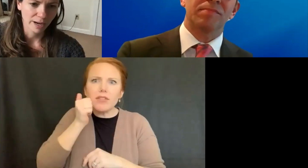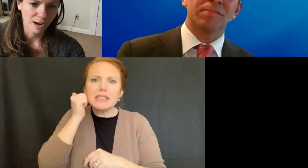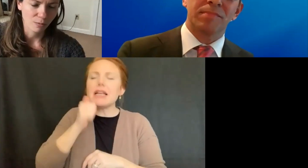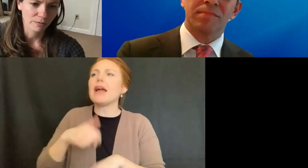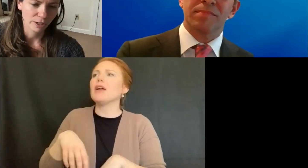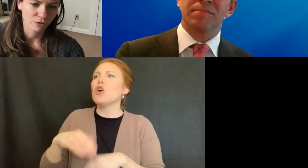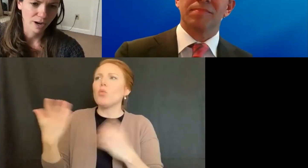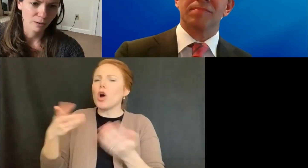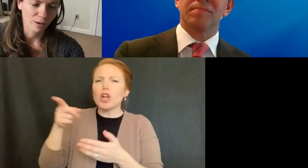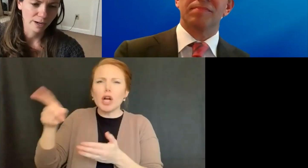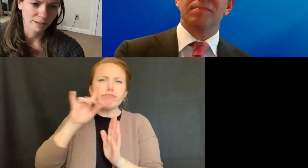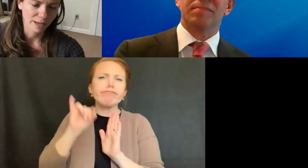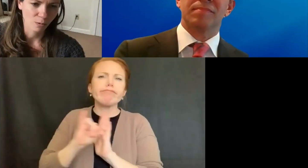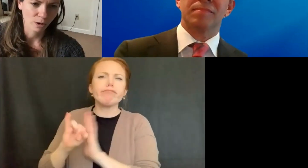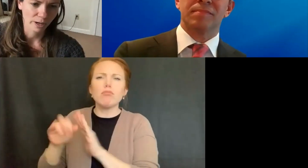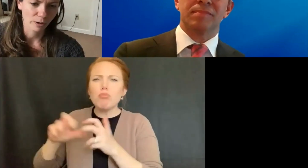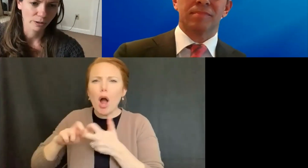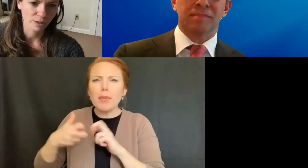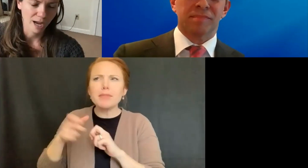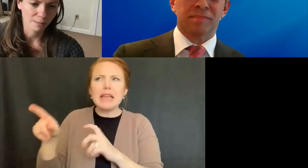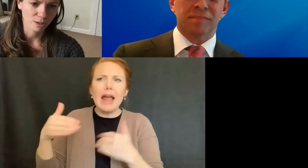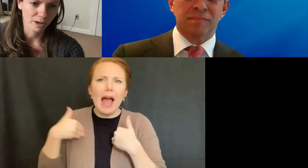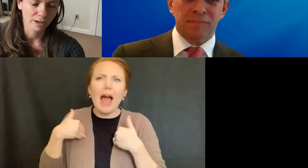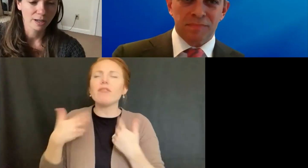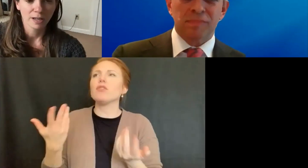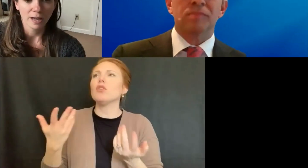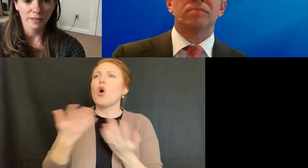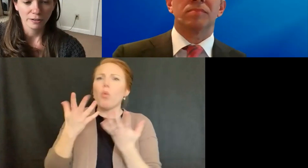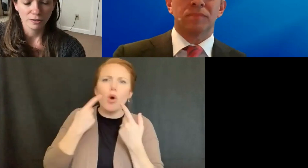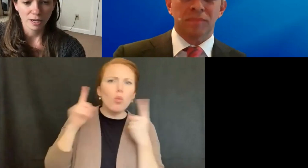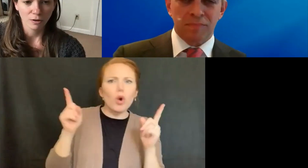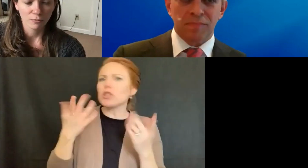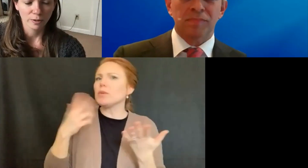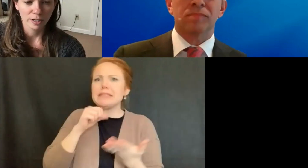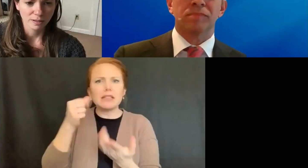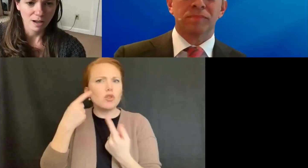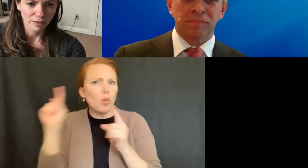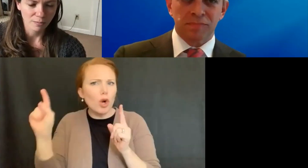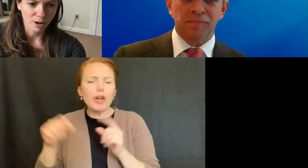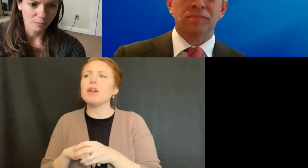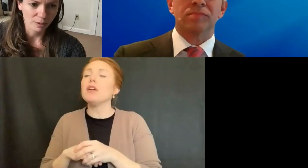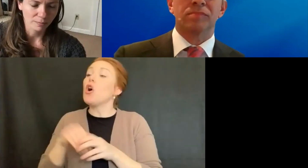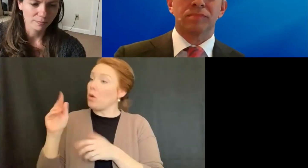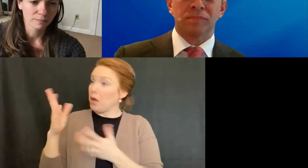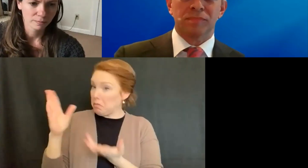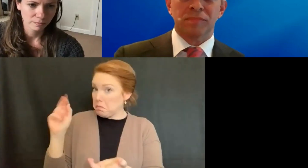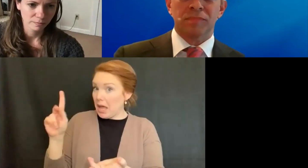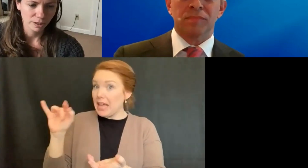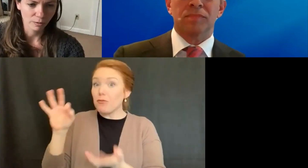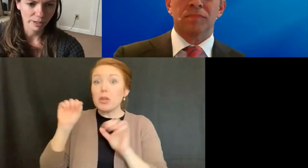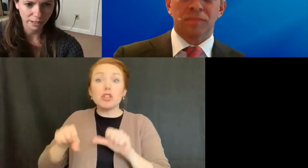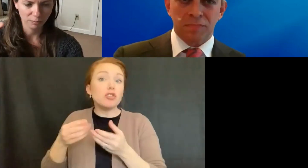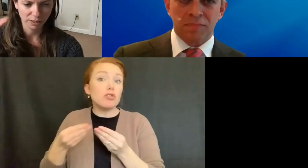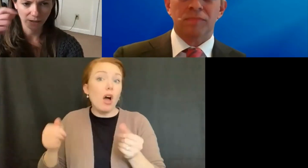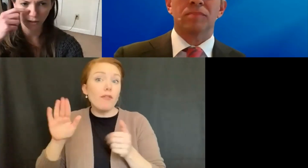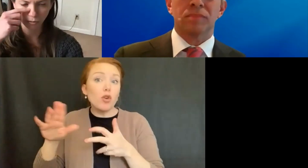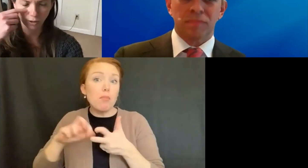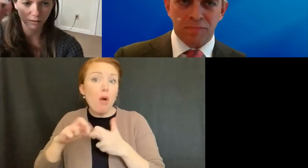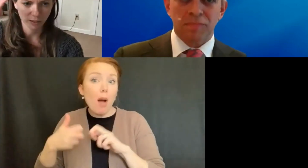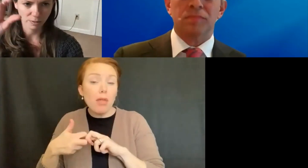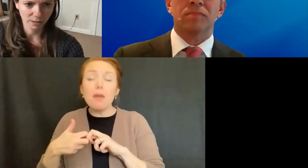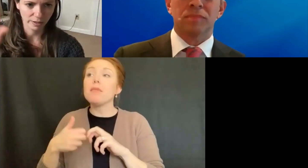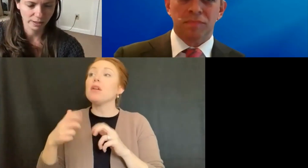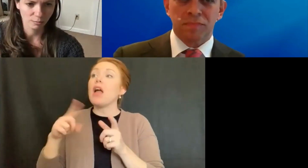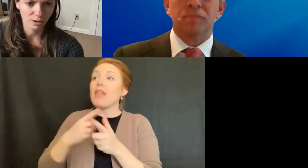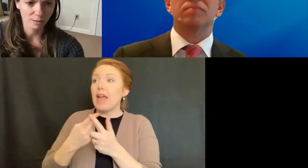in it right now, what have they tried, why doesn't that work, and where those gaps are. And then you say, well, if we could solve that problem, and get specific to one